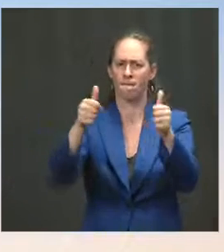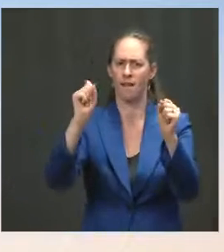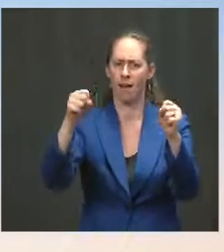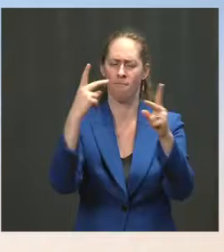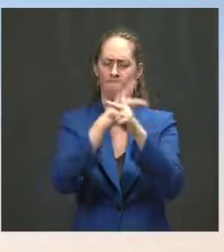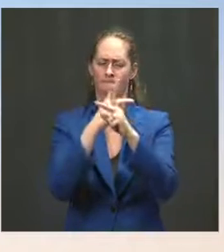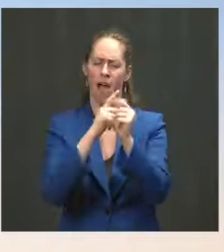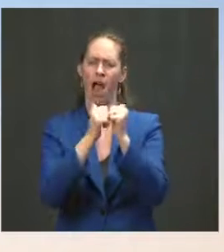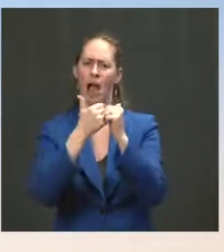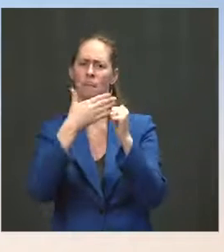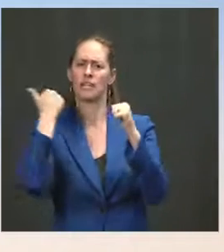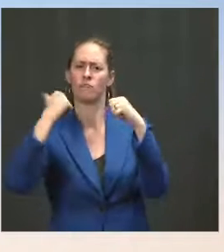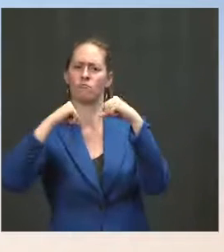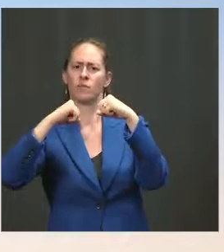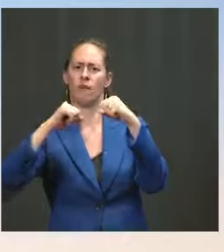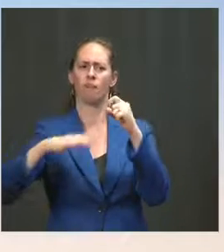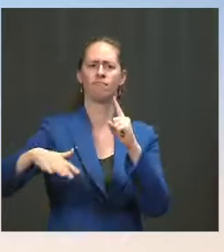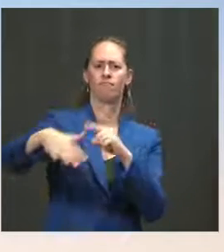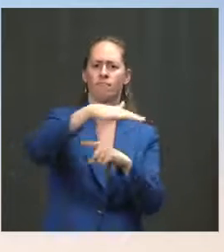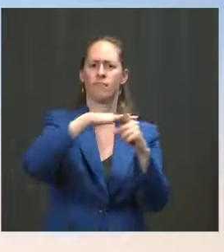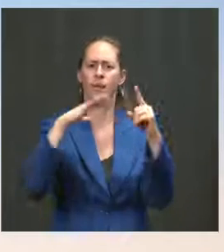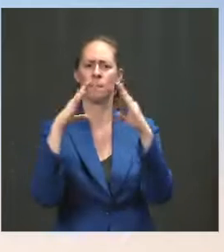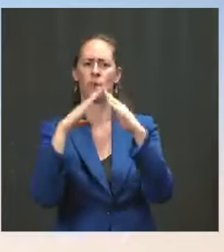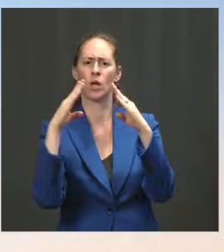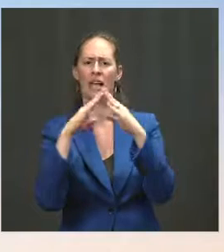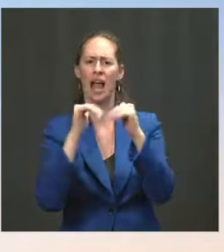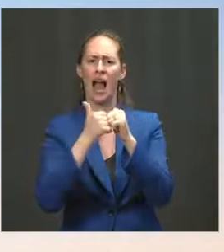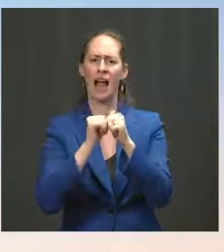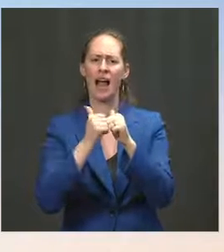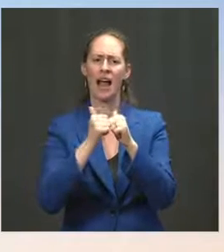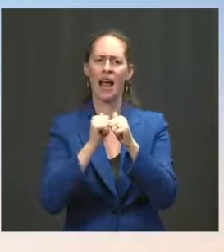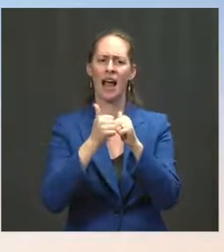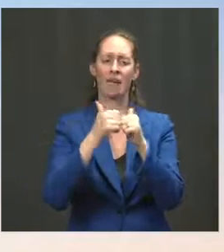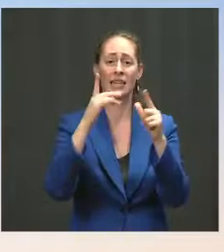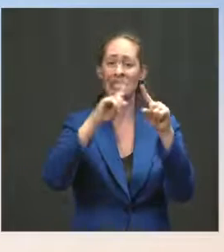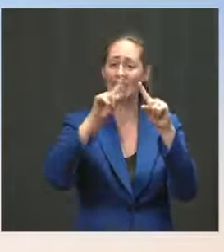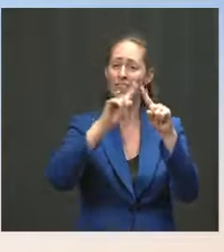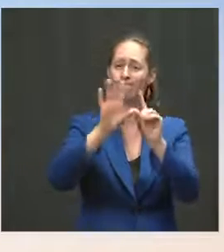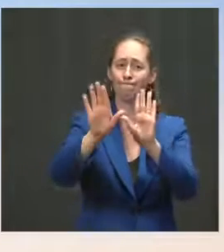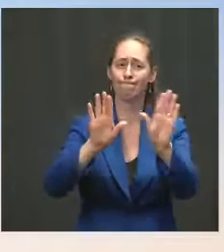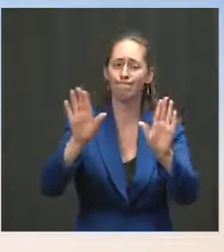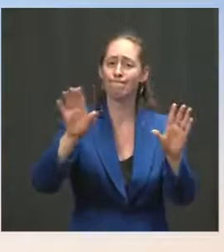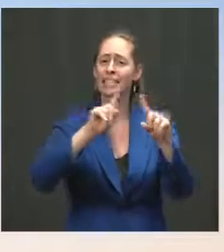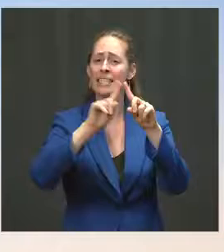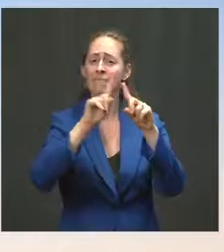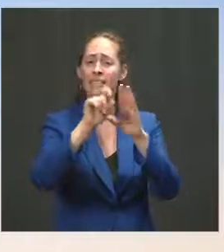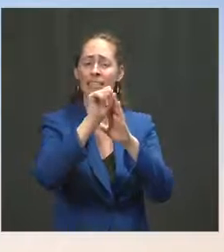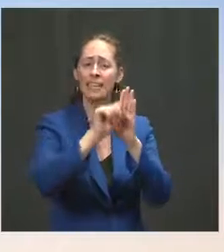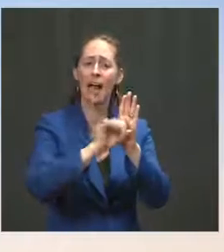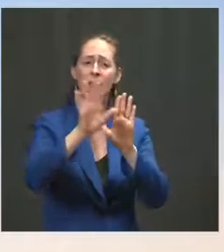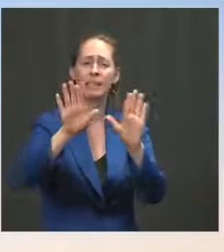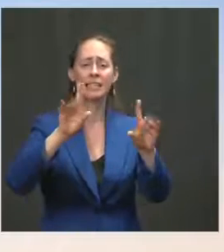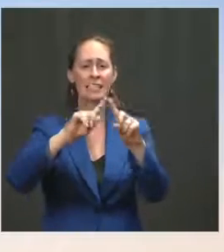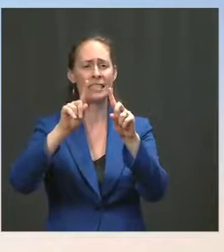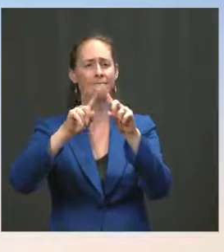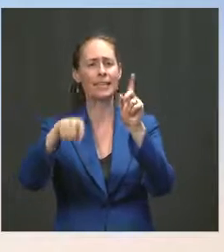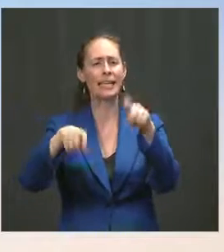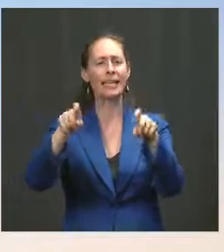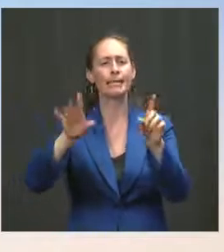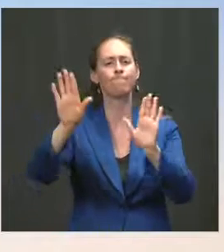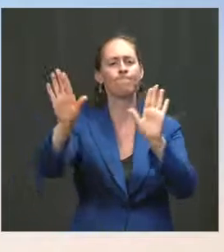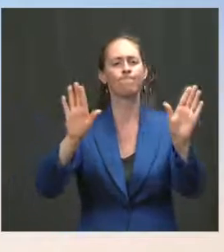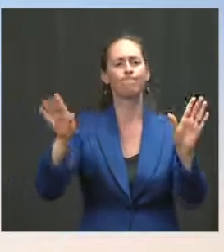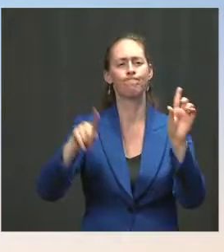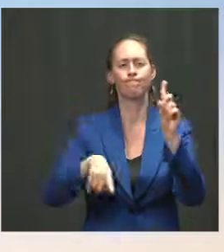and sticks that can be used by different private sector entities. Even these industries that are represented today have taken different steps.